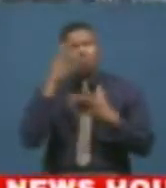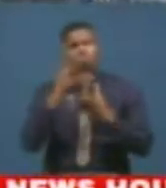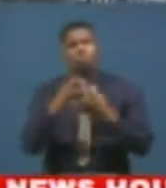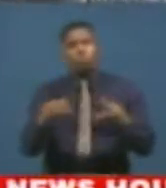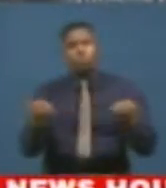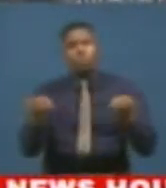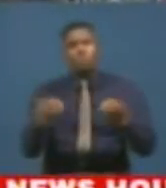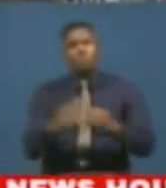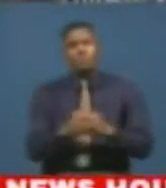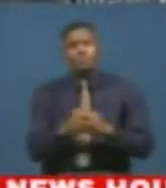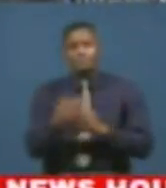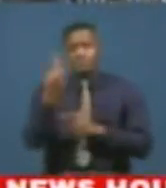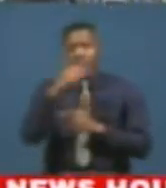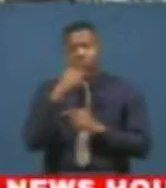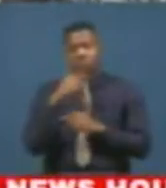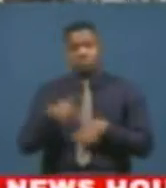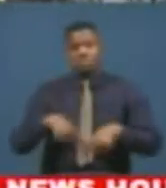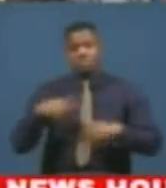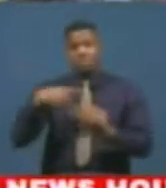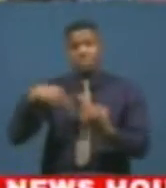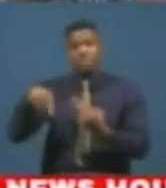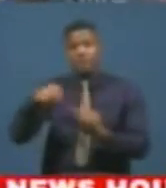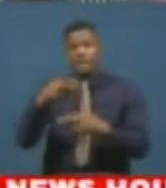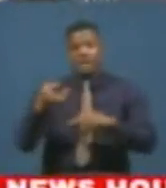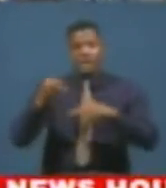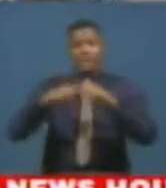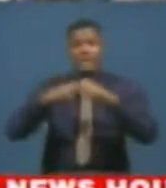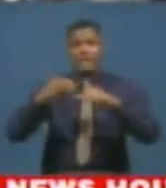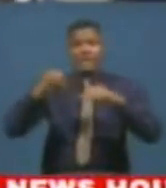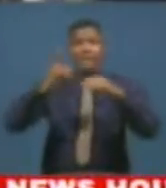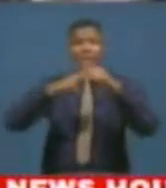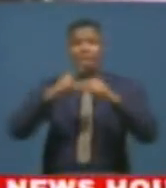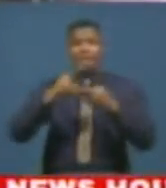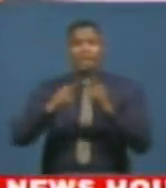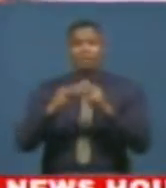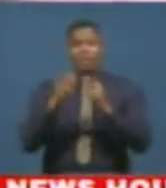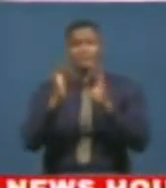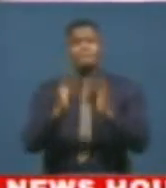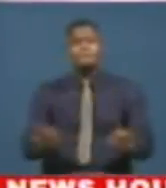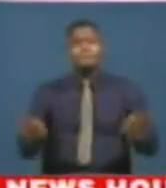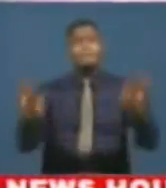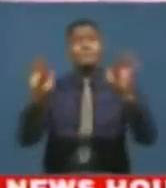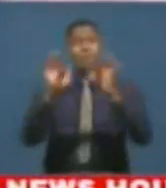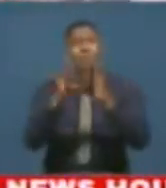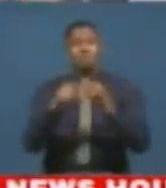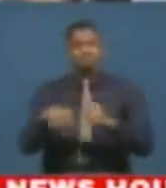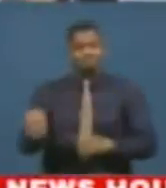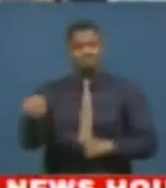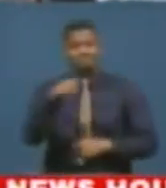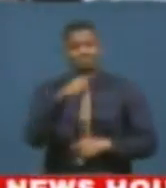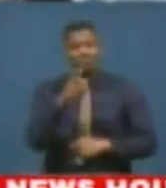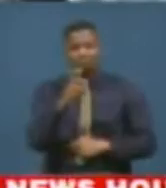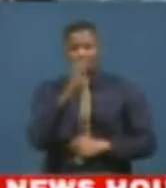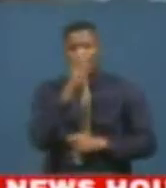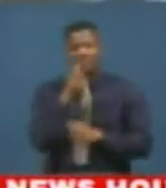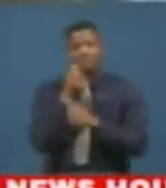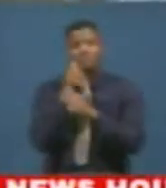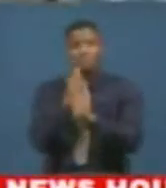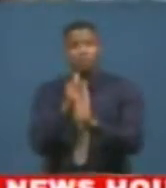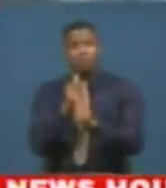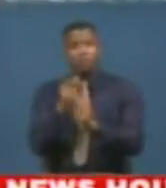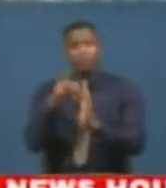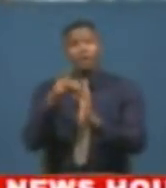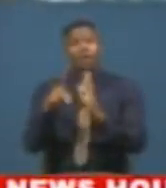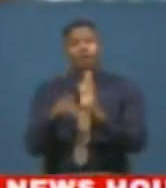The residents say with the increasing figures, it is important for everyone to strictly follow the safety